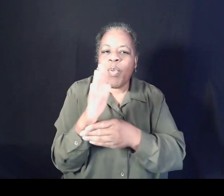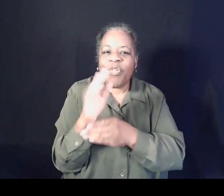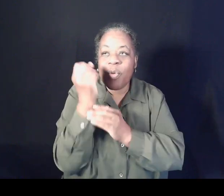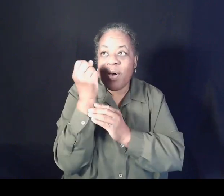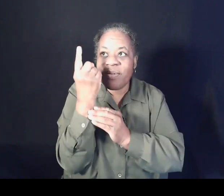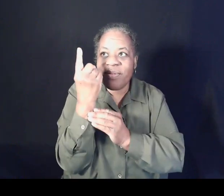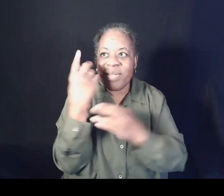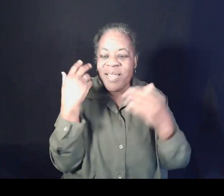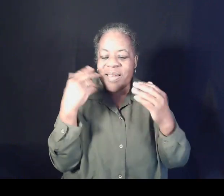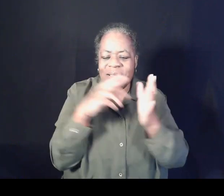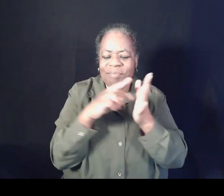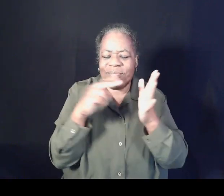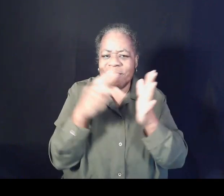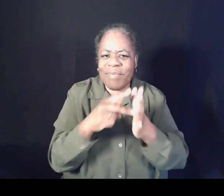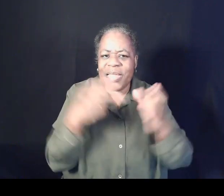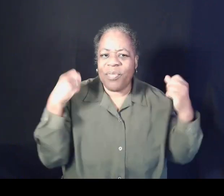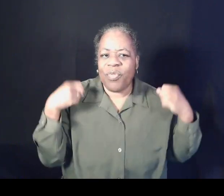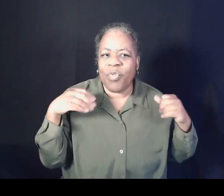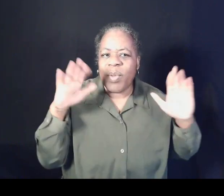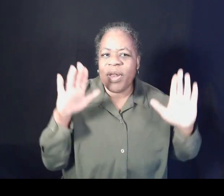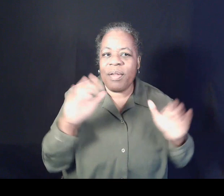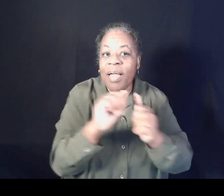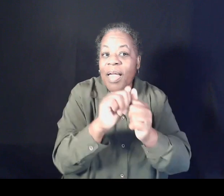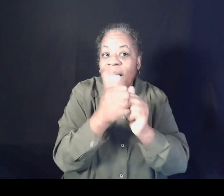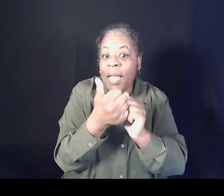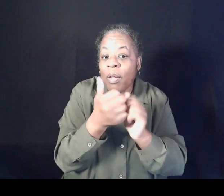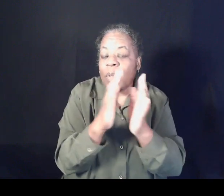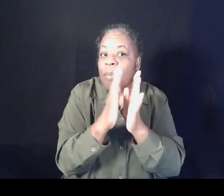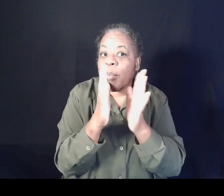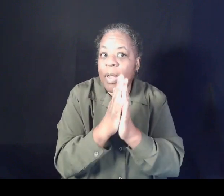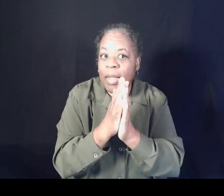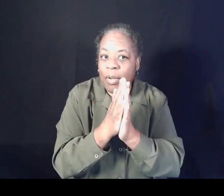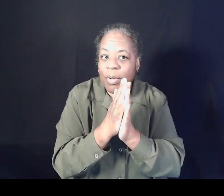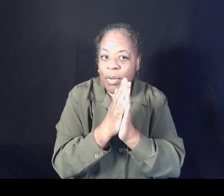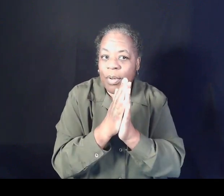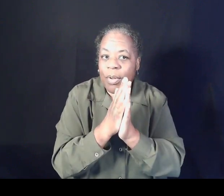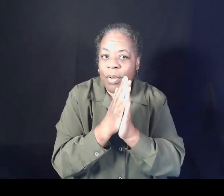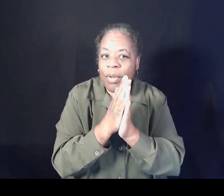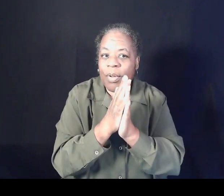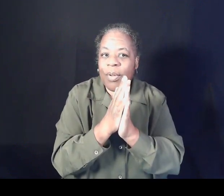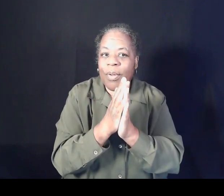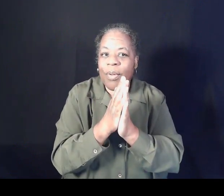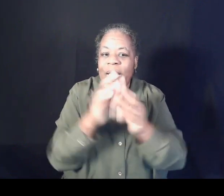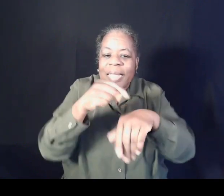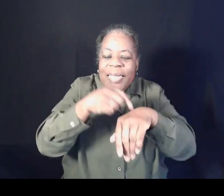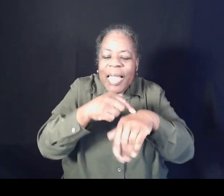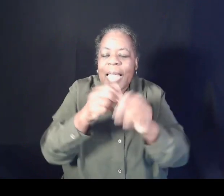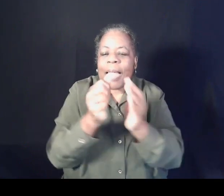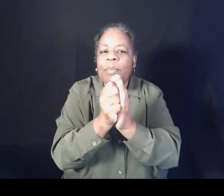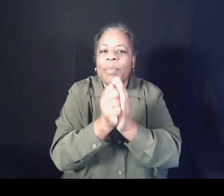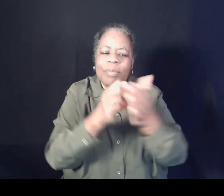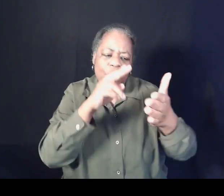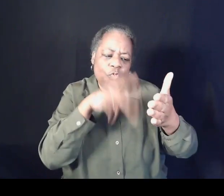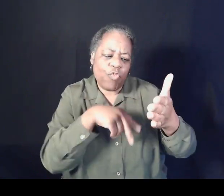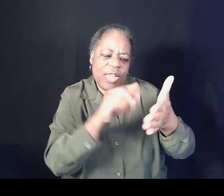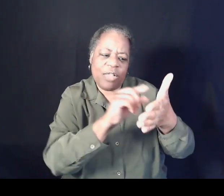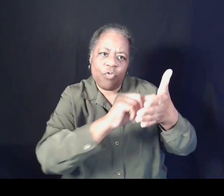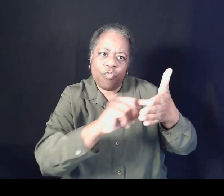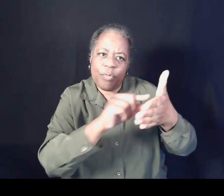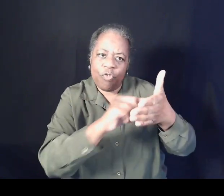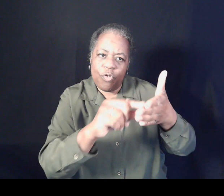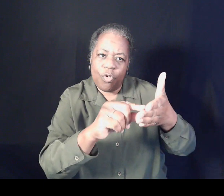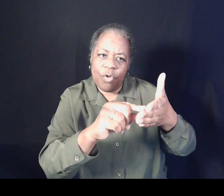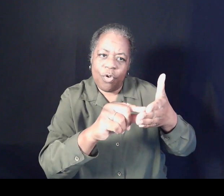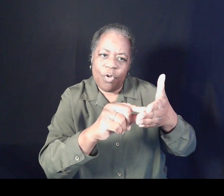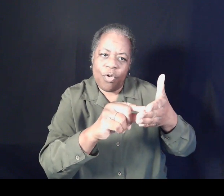surrender. And the way that you grow is by prayer. It is by spending time in scripture. In this case, I'd also like to